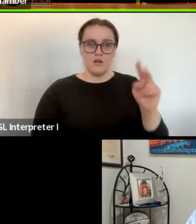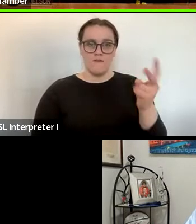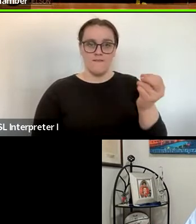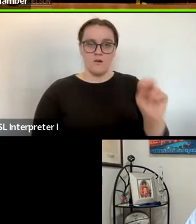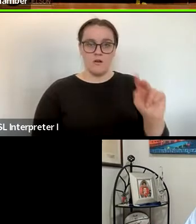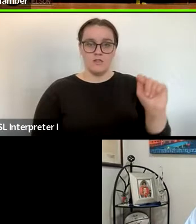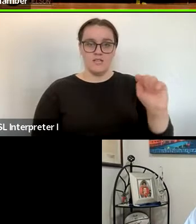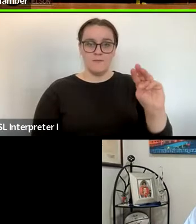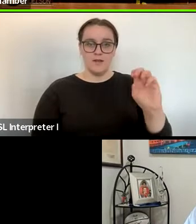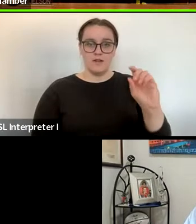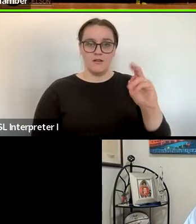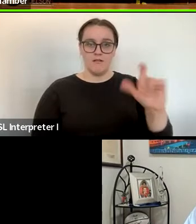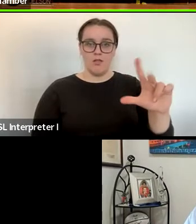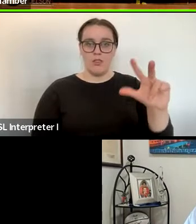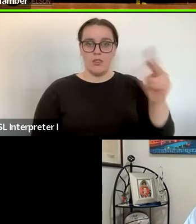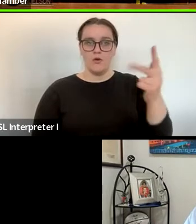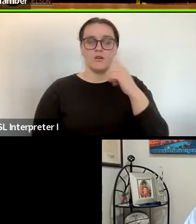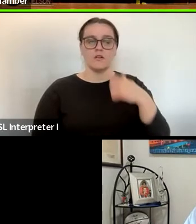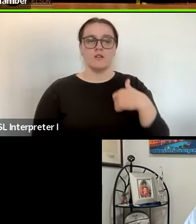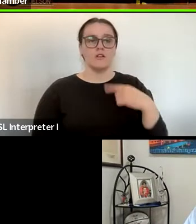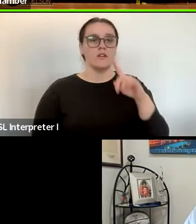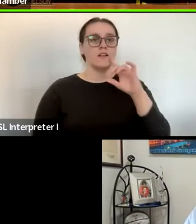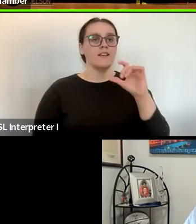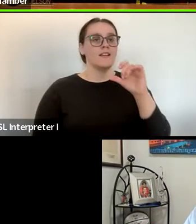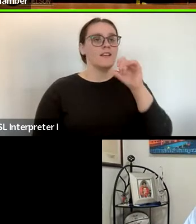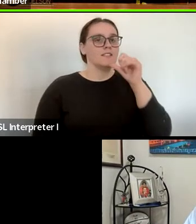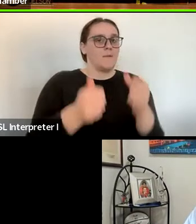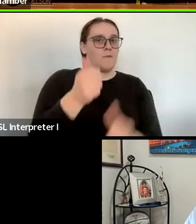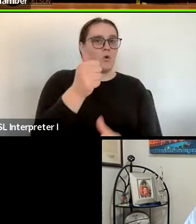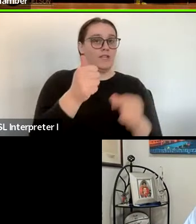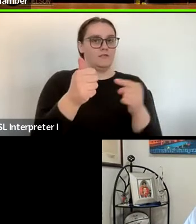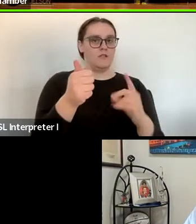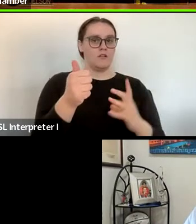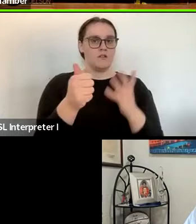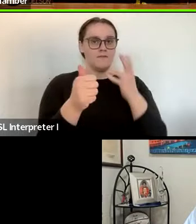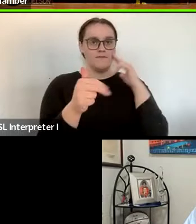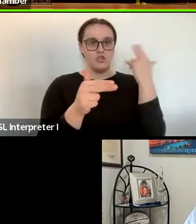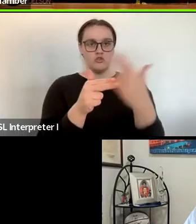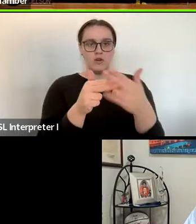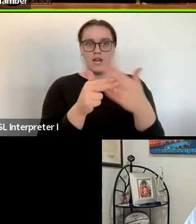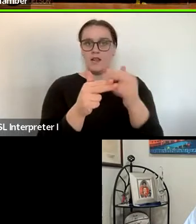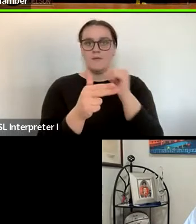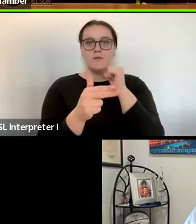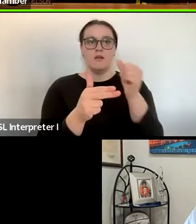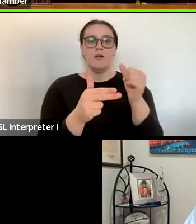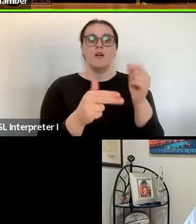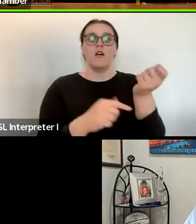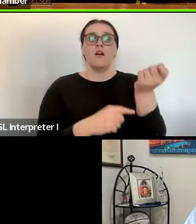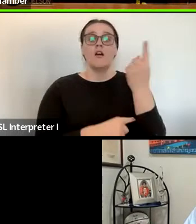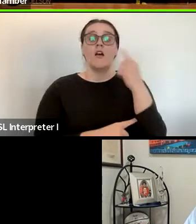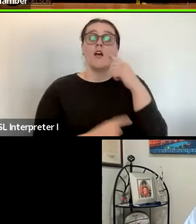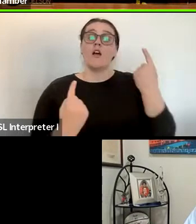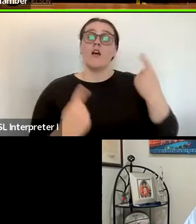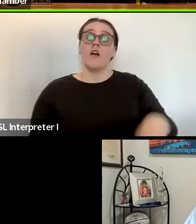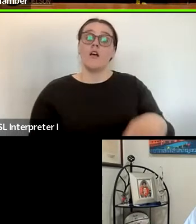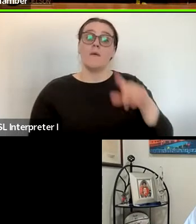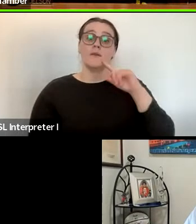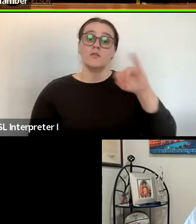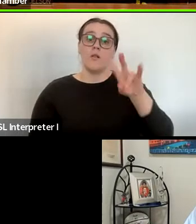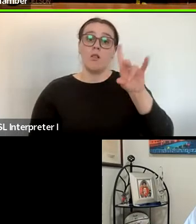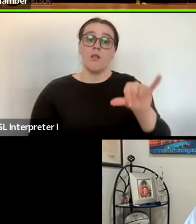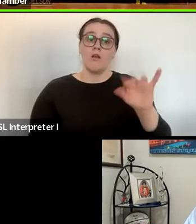purposes and shall be in addition to and subordinate to any name that is an official name. On July 4th, 2020, Crystal